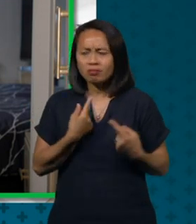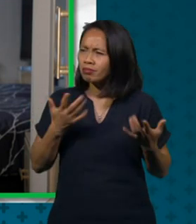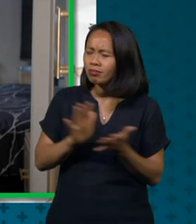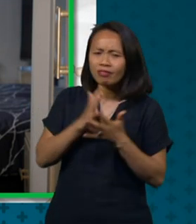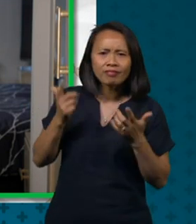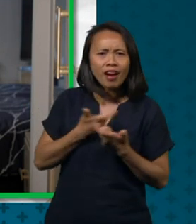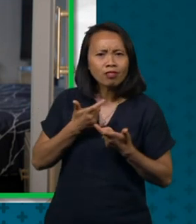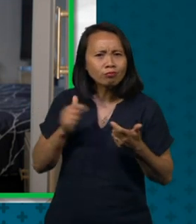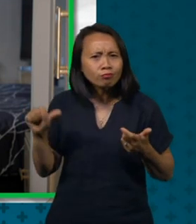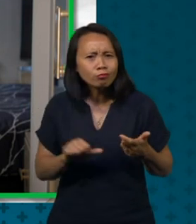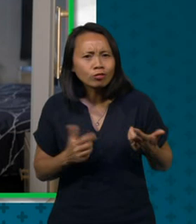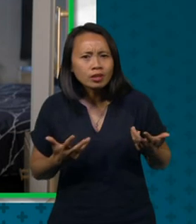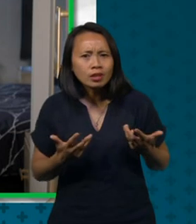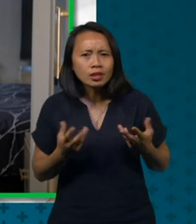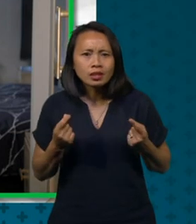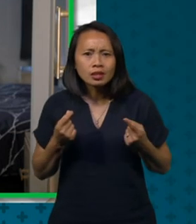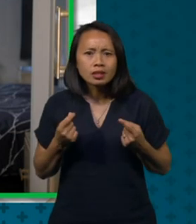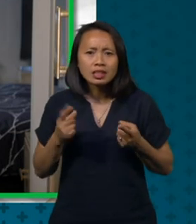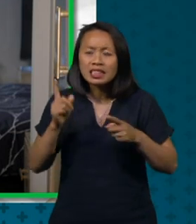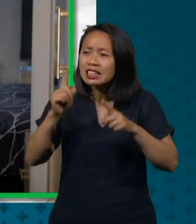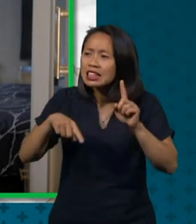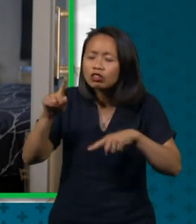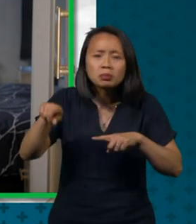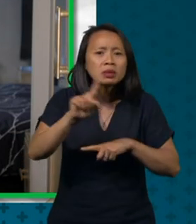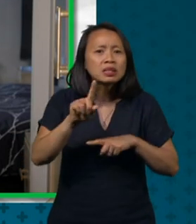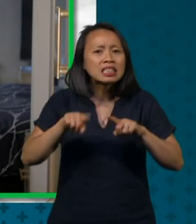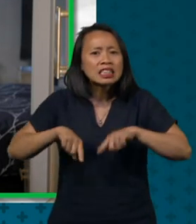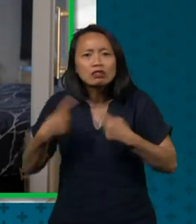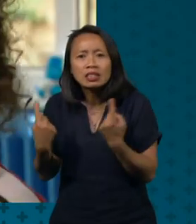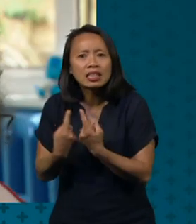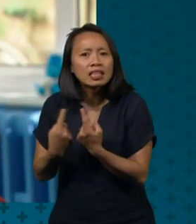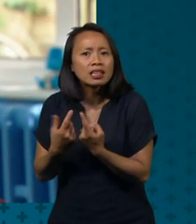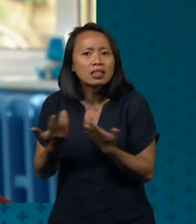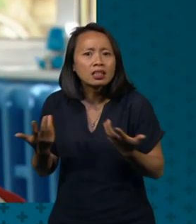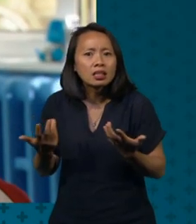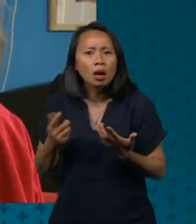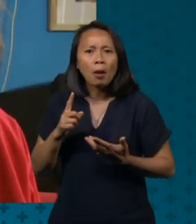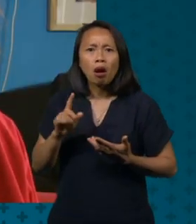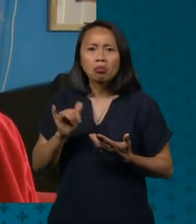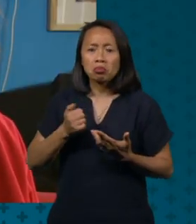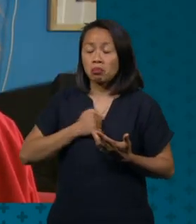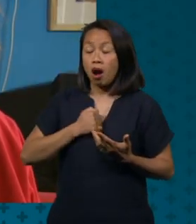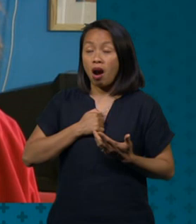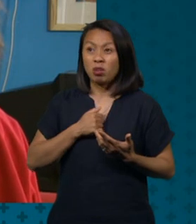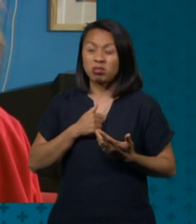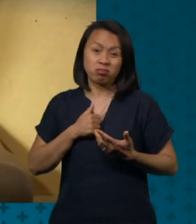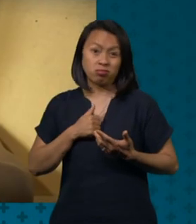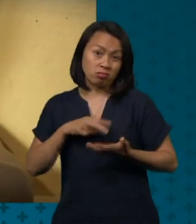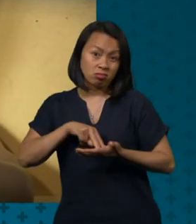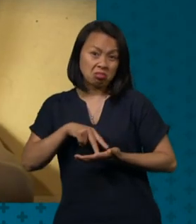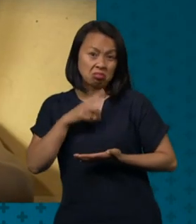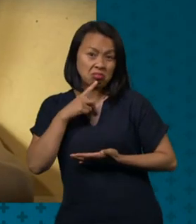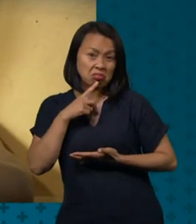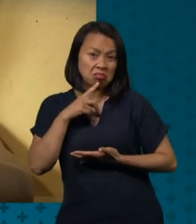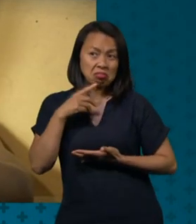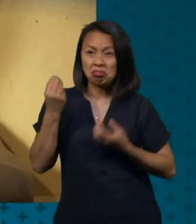people describe very differently. But I'd probably say my thing is speaking my mind. You're what? You said I was child of the week. You're